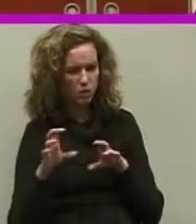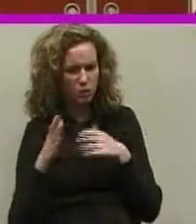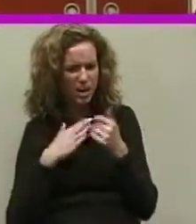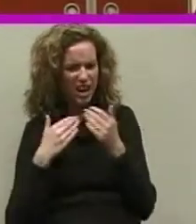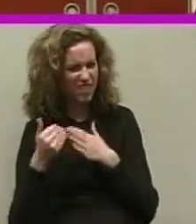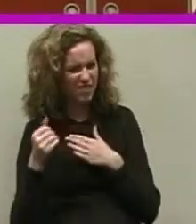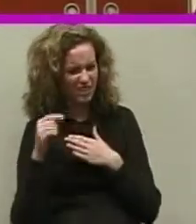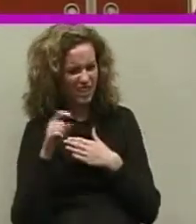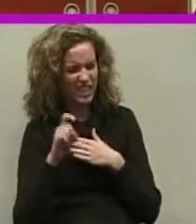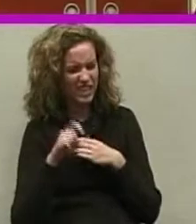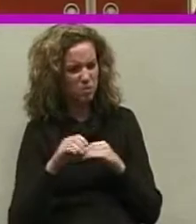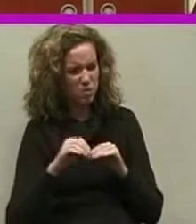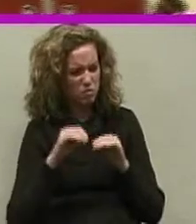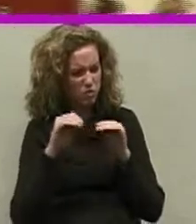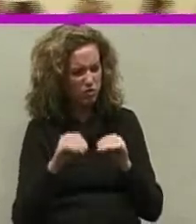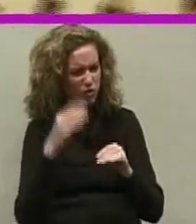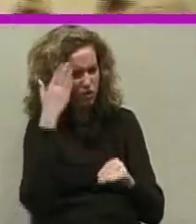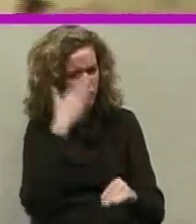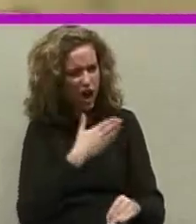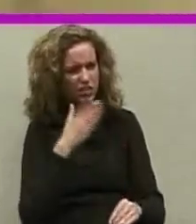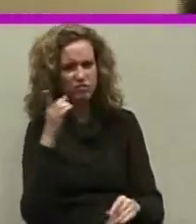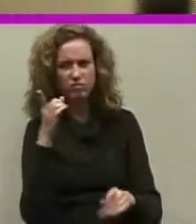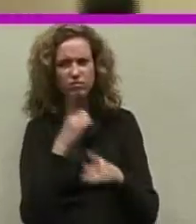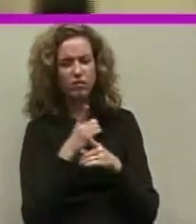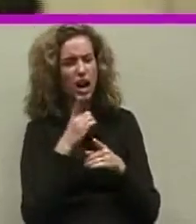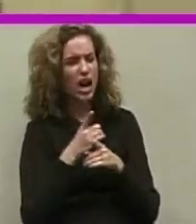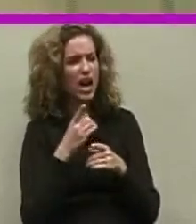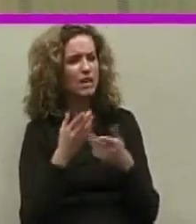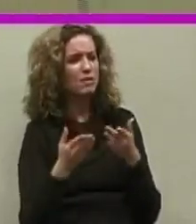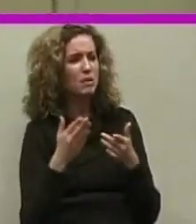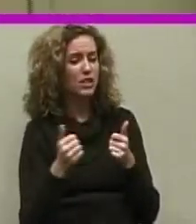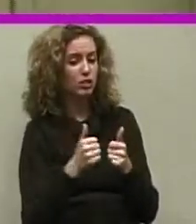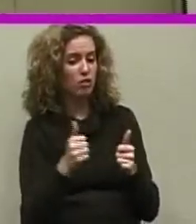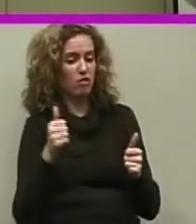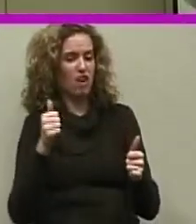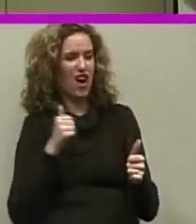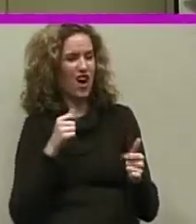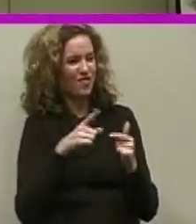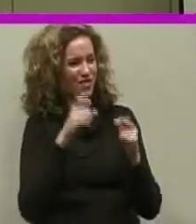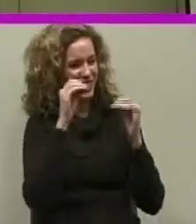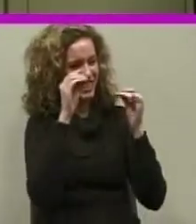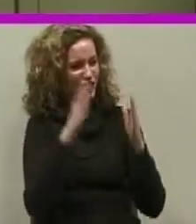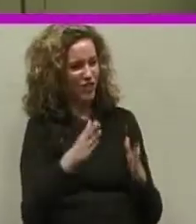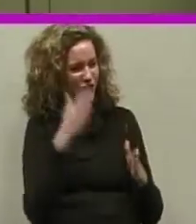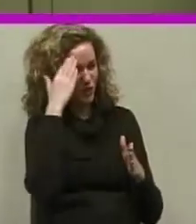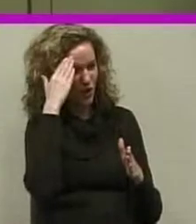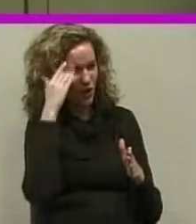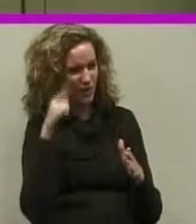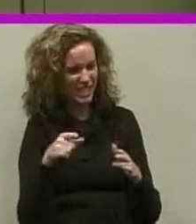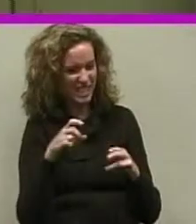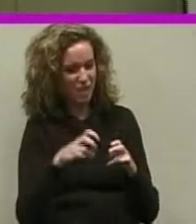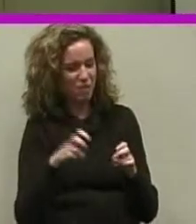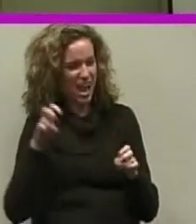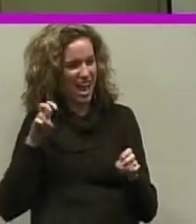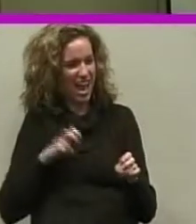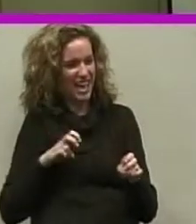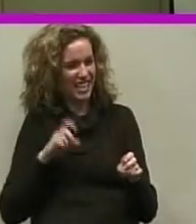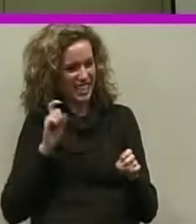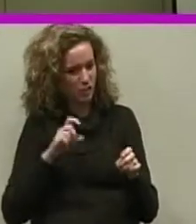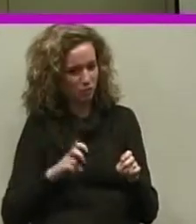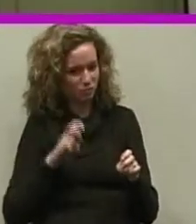be a little further up. Okay, yeah, he might be just a little bit too far away from the teacher in terms of having any proximity control kind of thing, all right? And